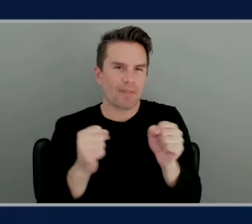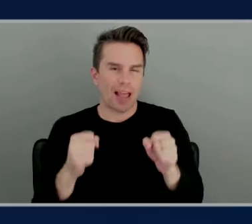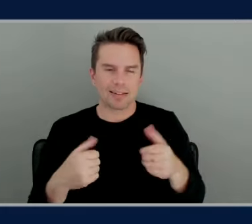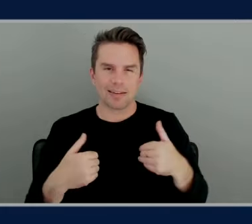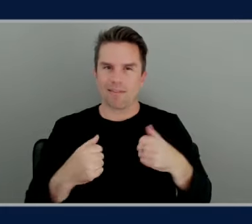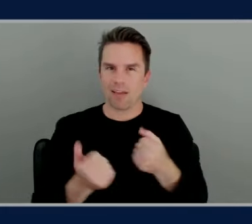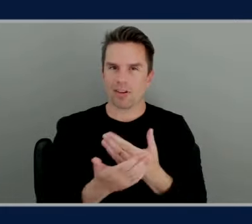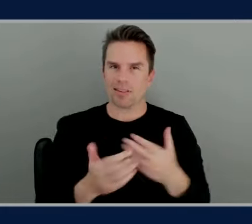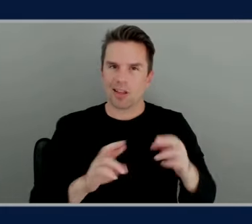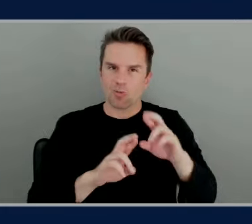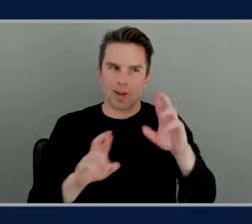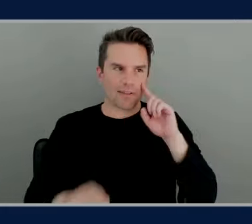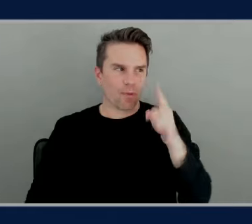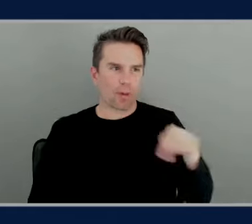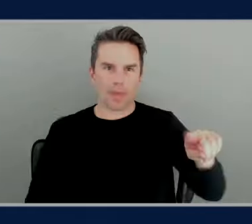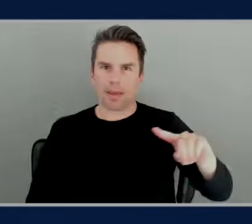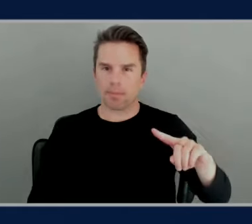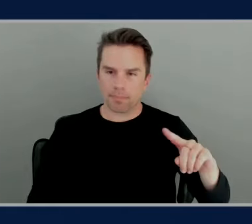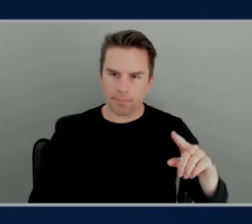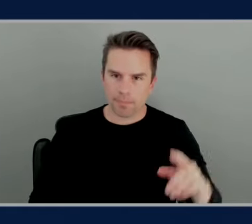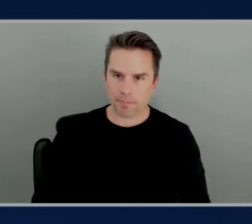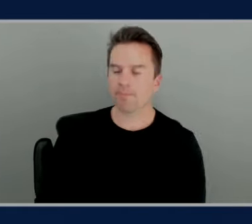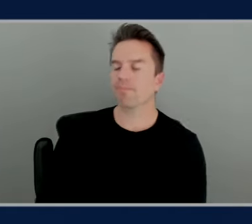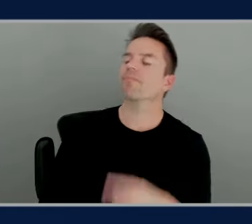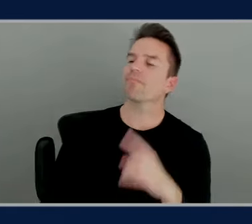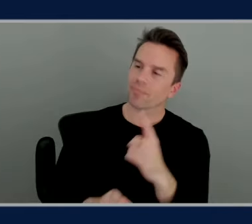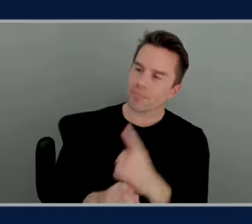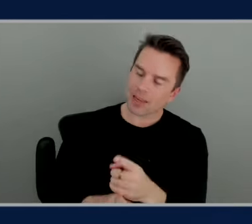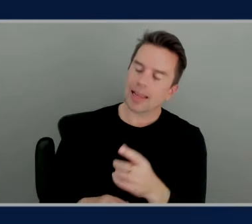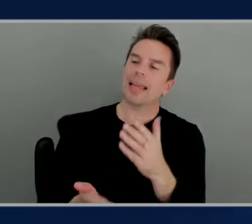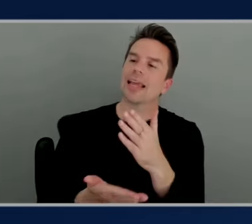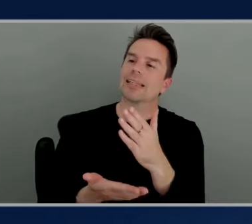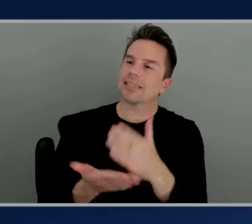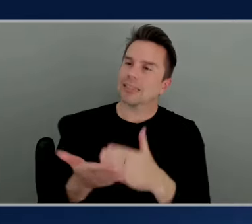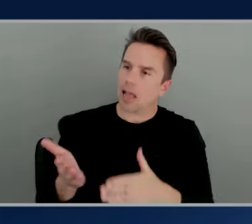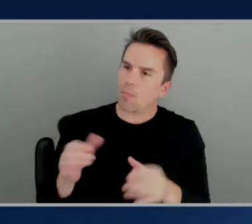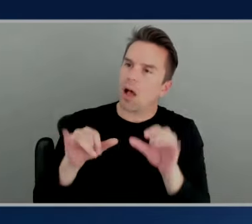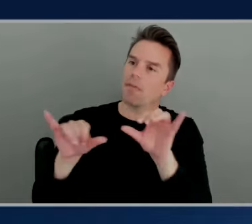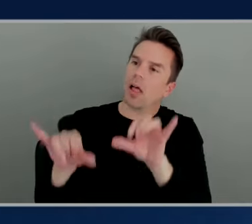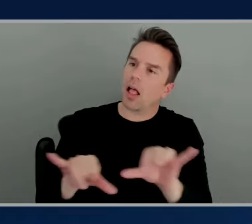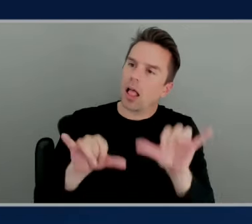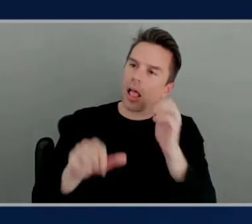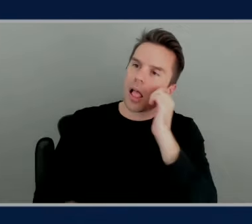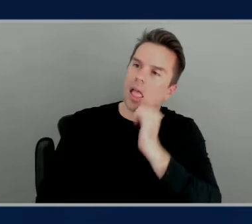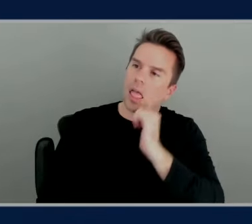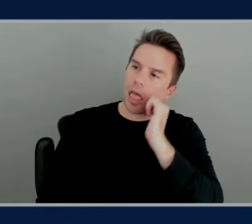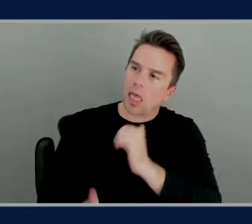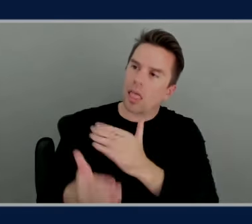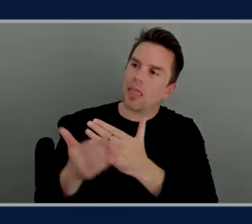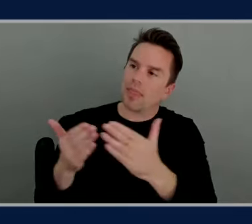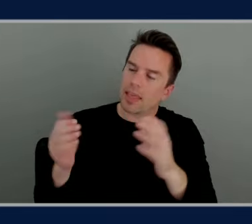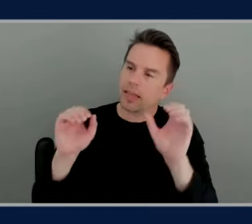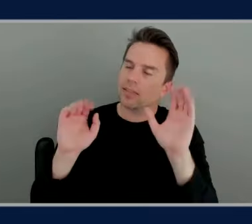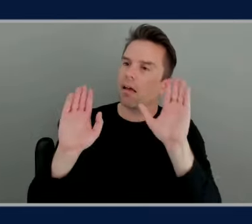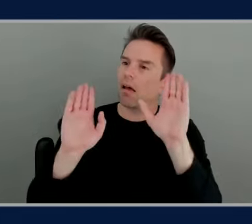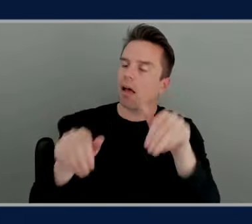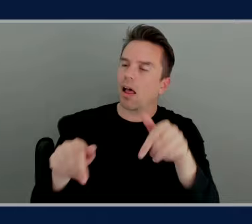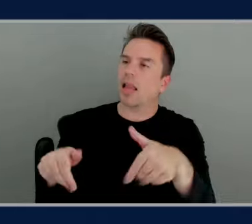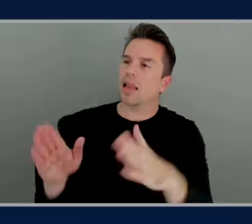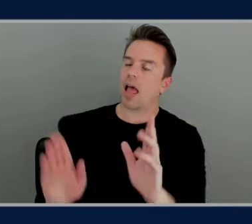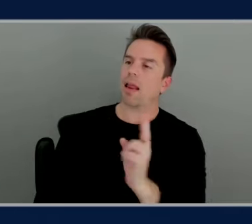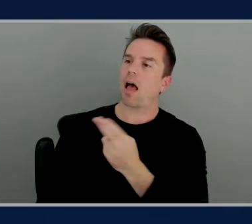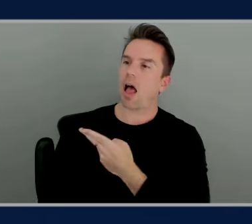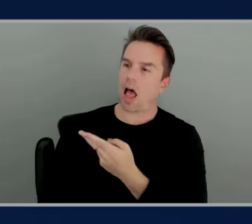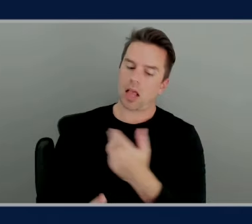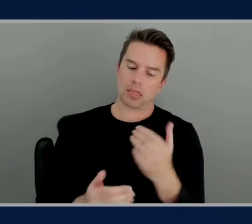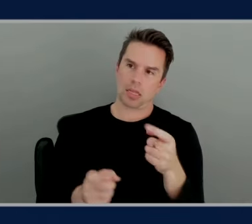some of those, the menial things off of their plate so they can really focus on being those experts. Exactly. They can focus on science, right?